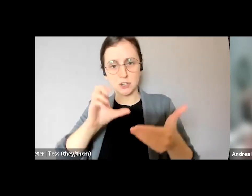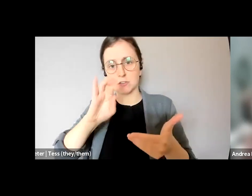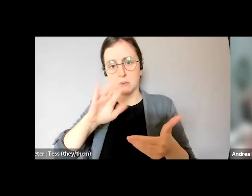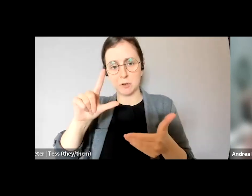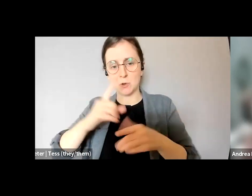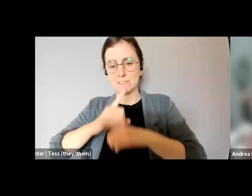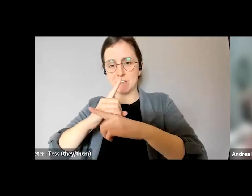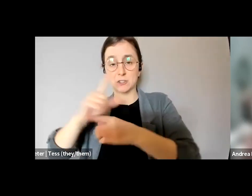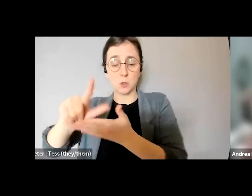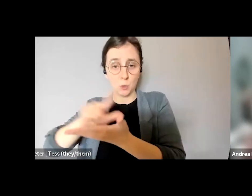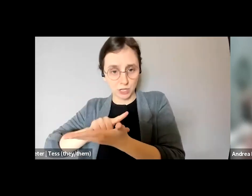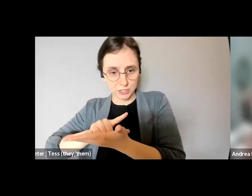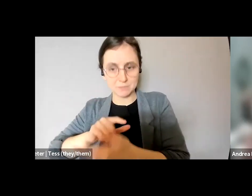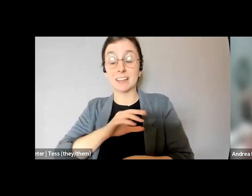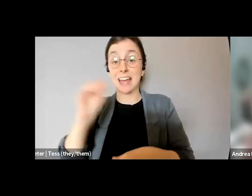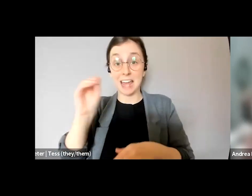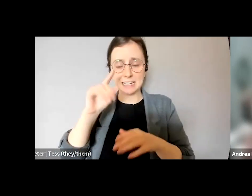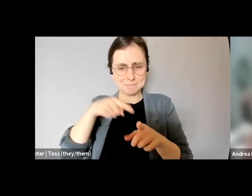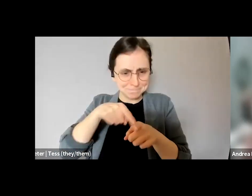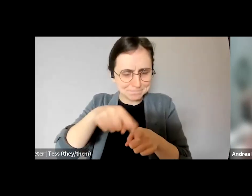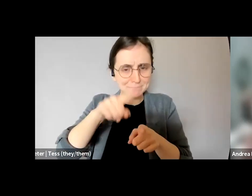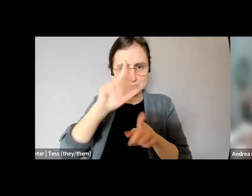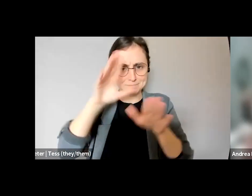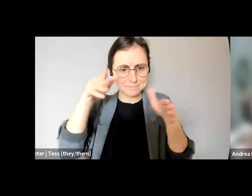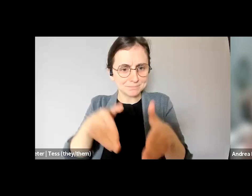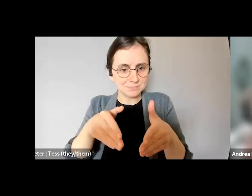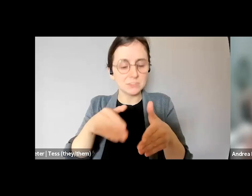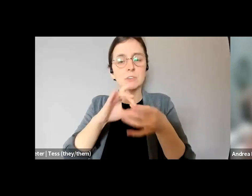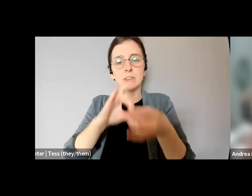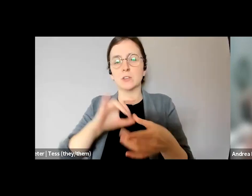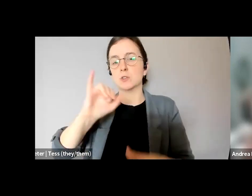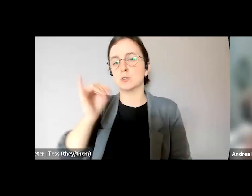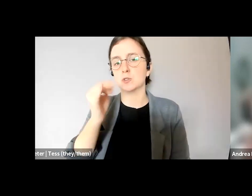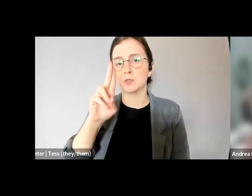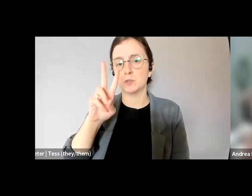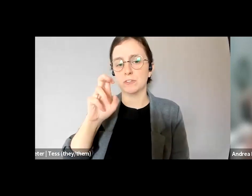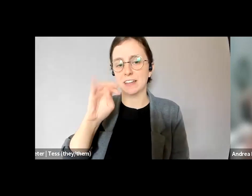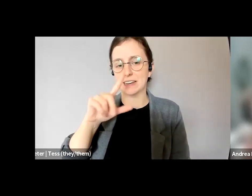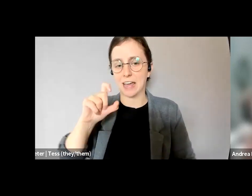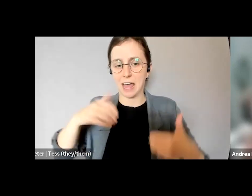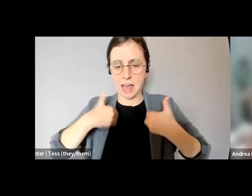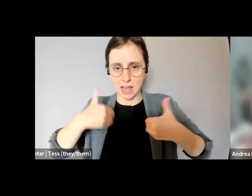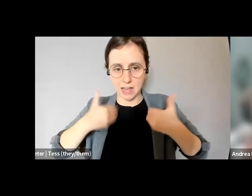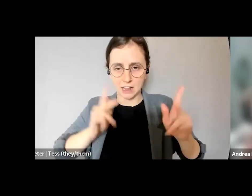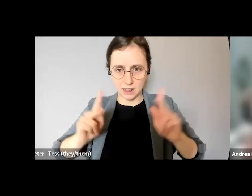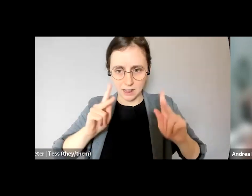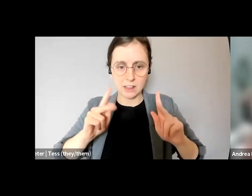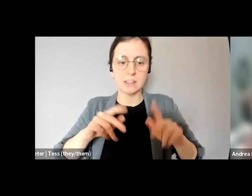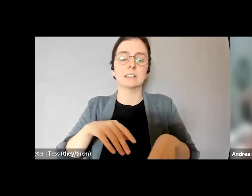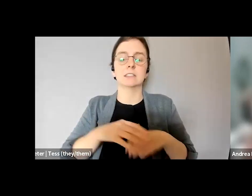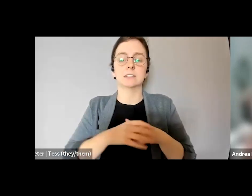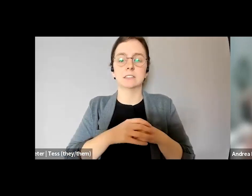as well, more particularly, similar topics related to juveniles, including juvenile delinquency and status